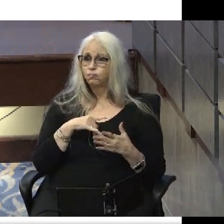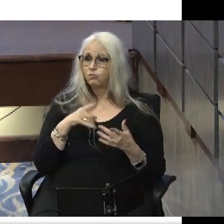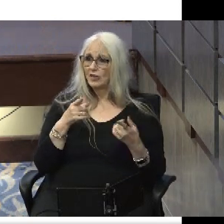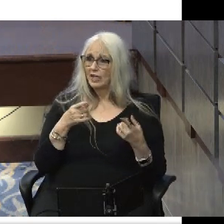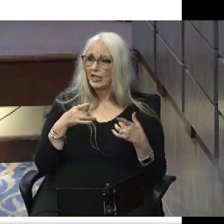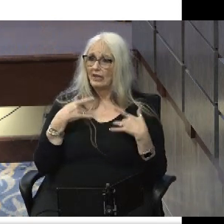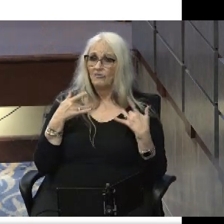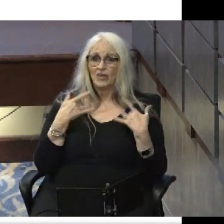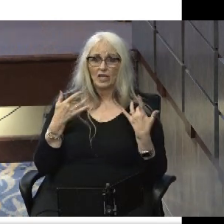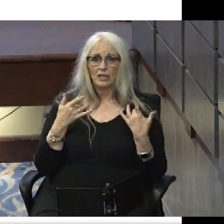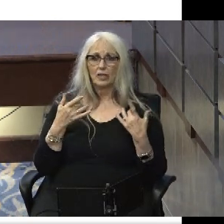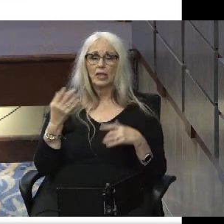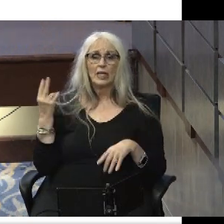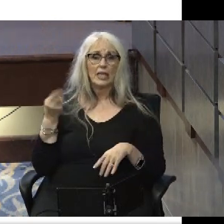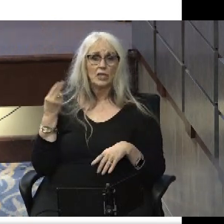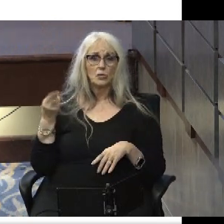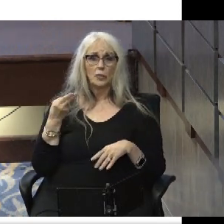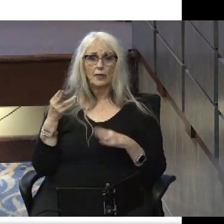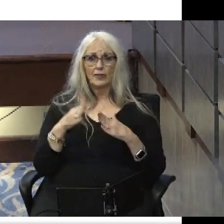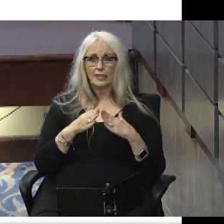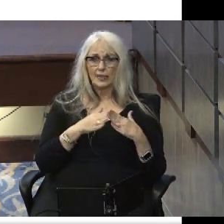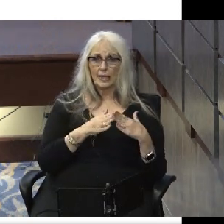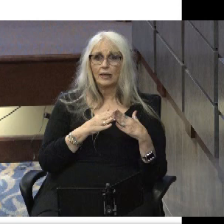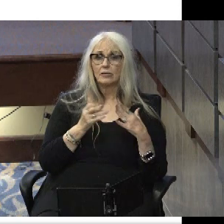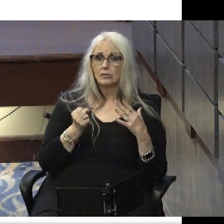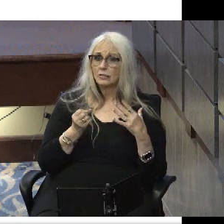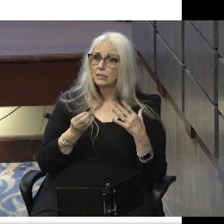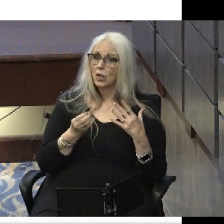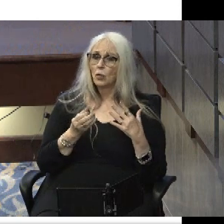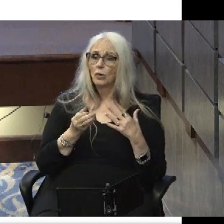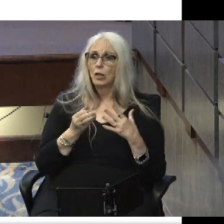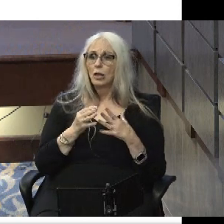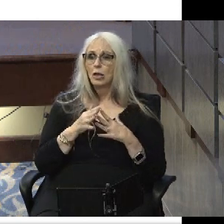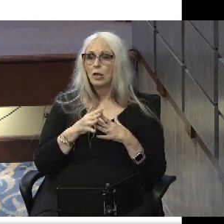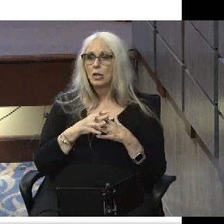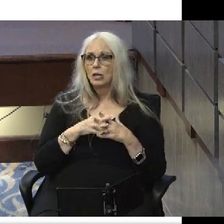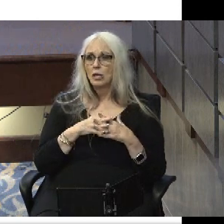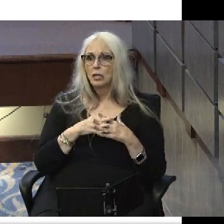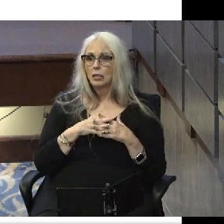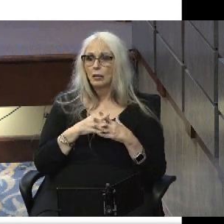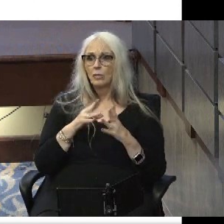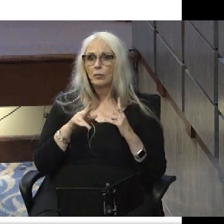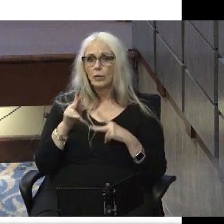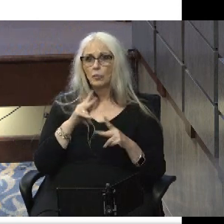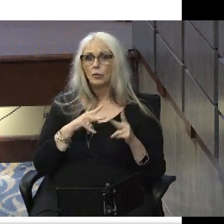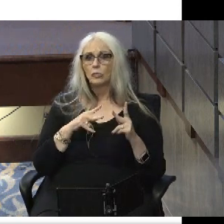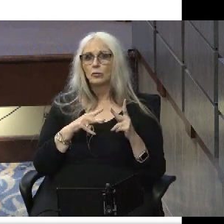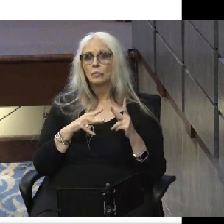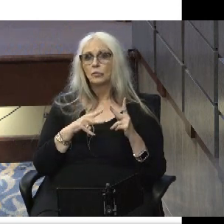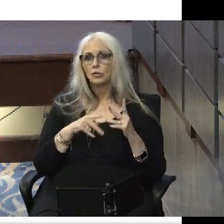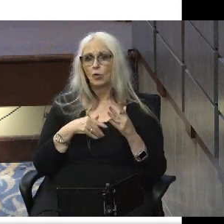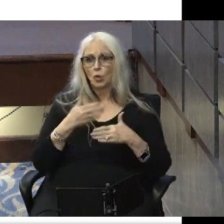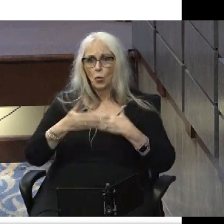And I don't really want to lose any of this, but I mean, I get it if economically things start going in a certain